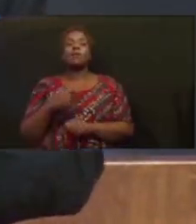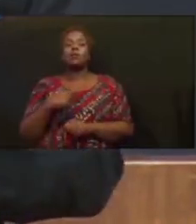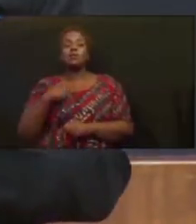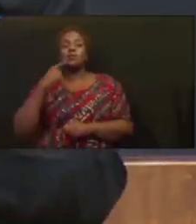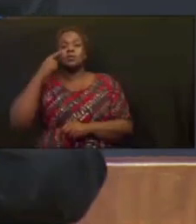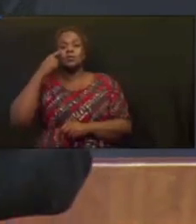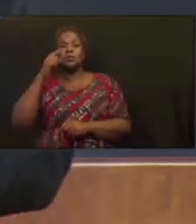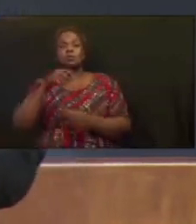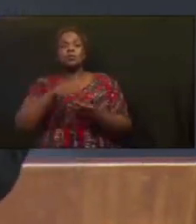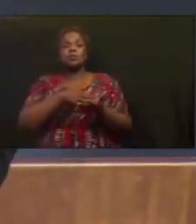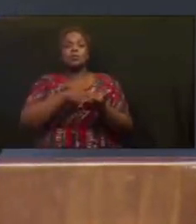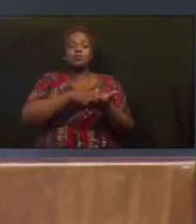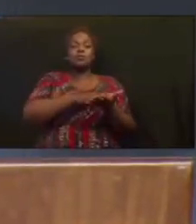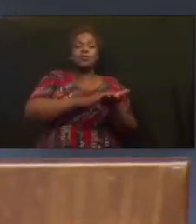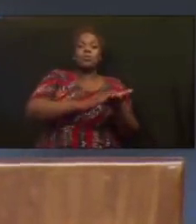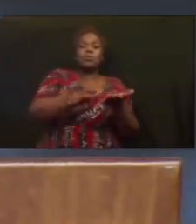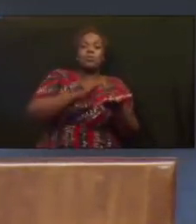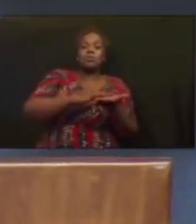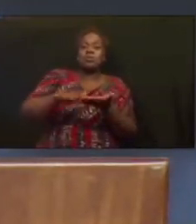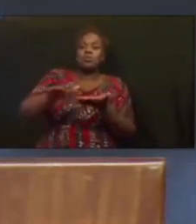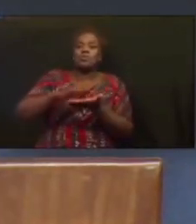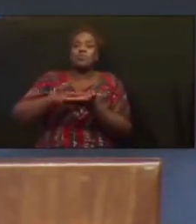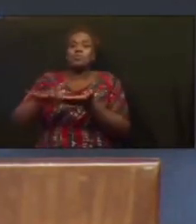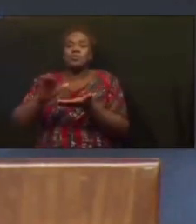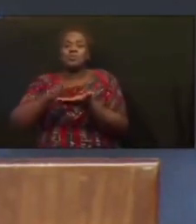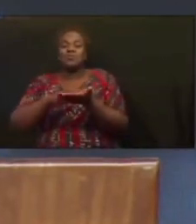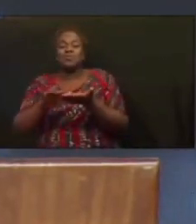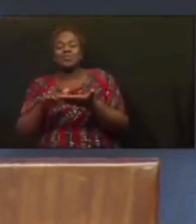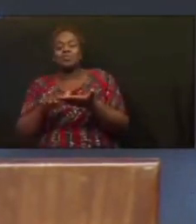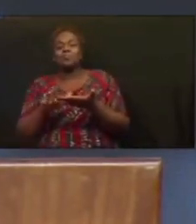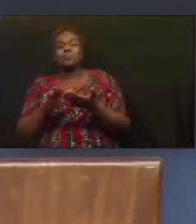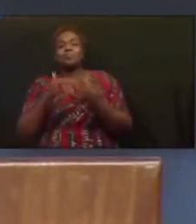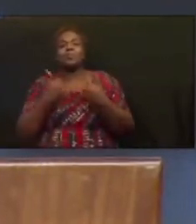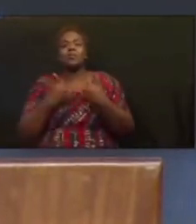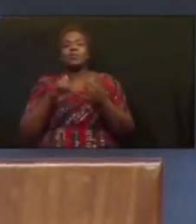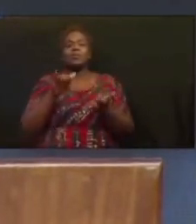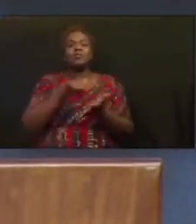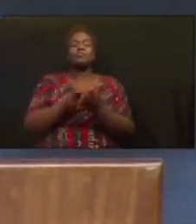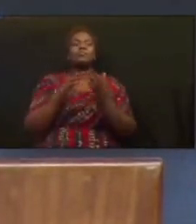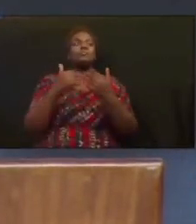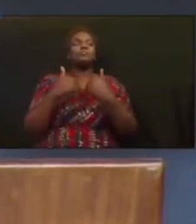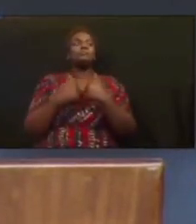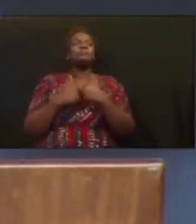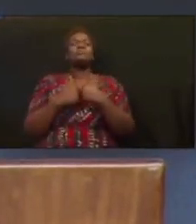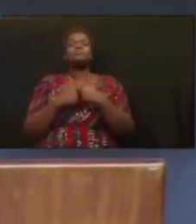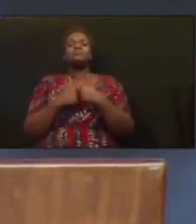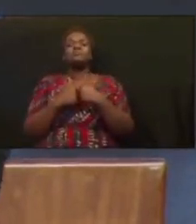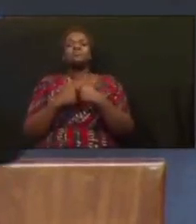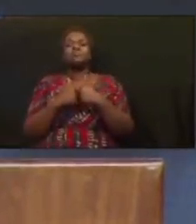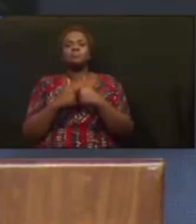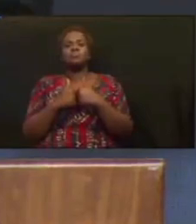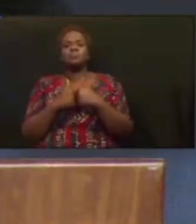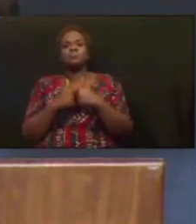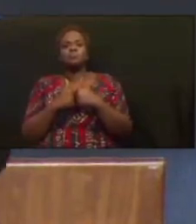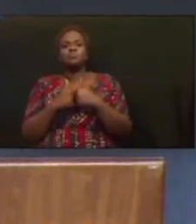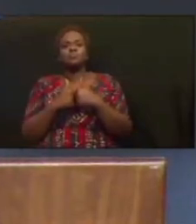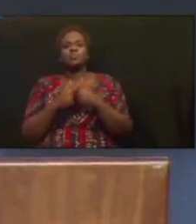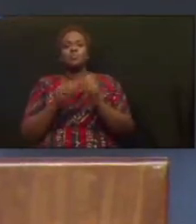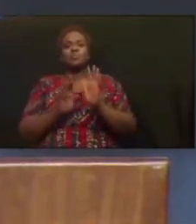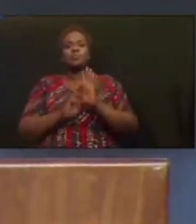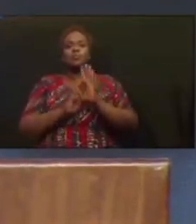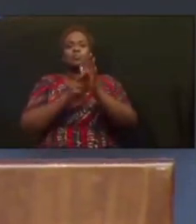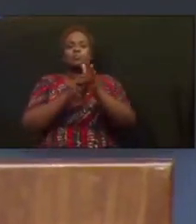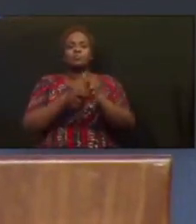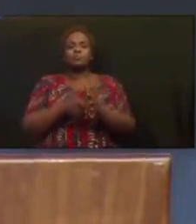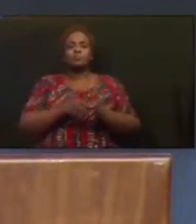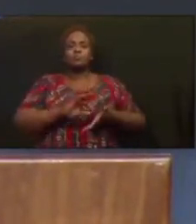that controls Tyre. Tyre and Sidon are not just physical places. They represent